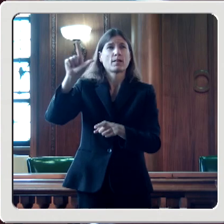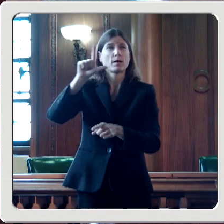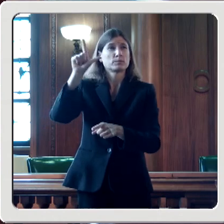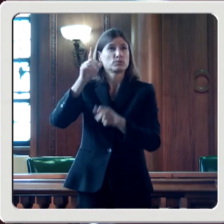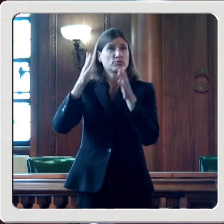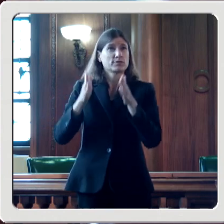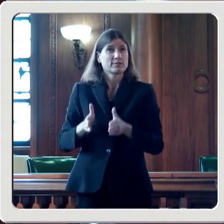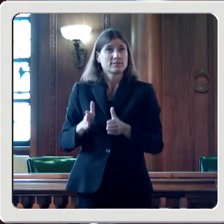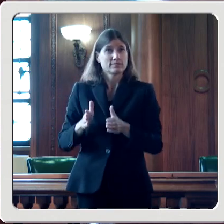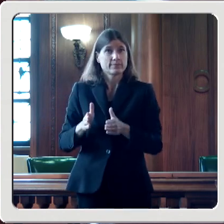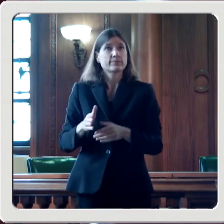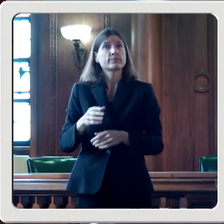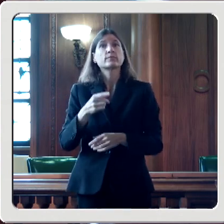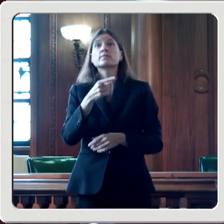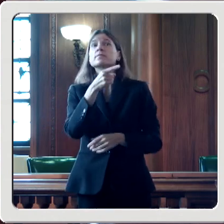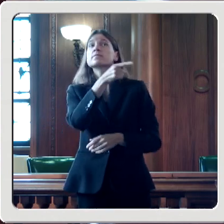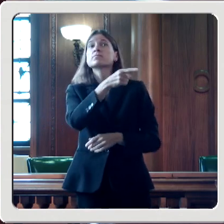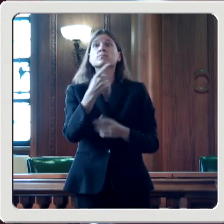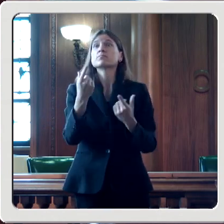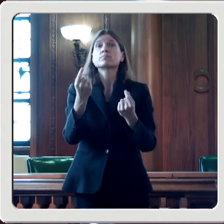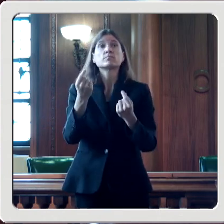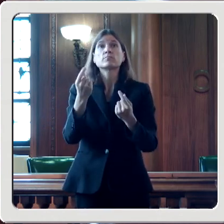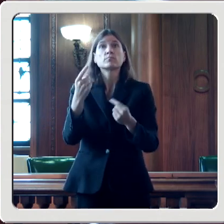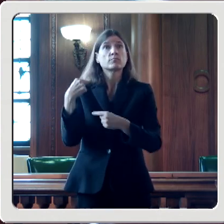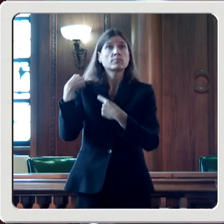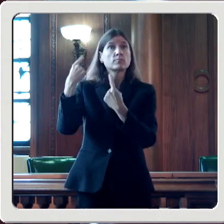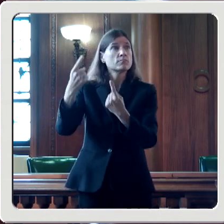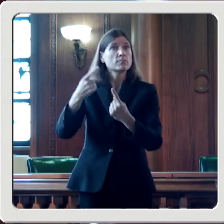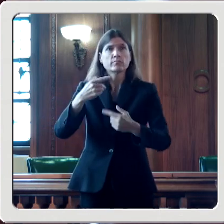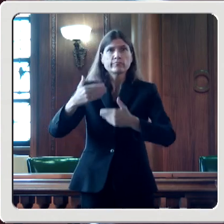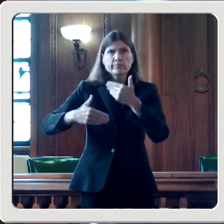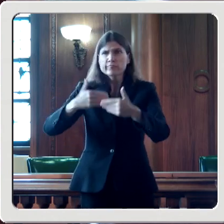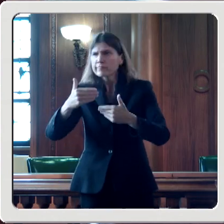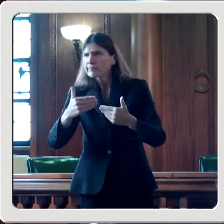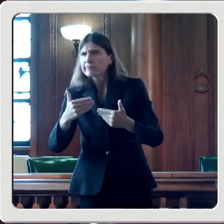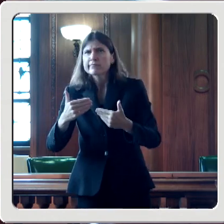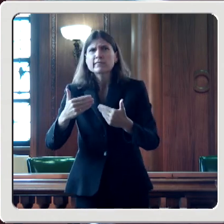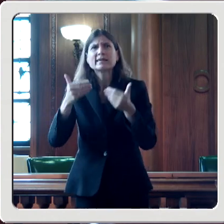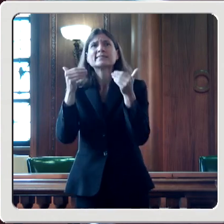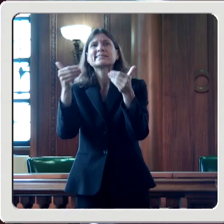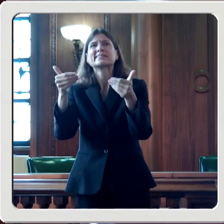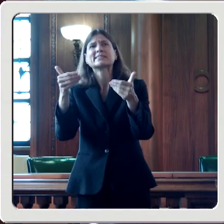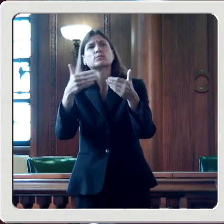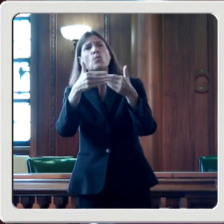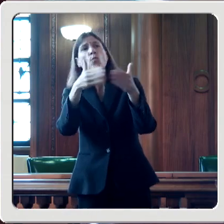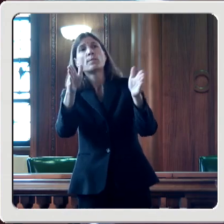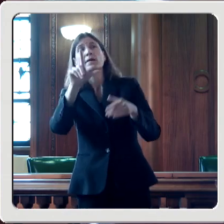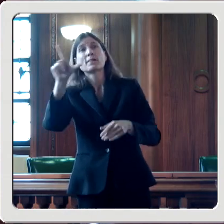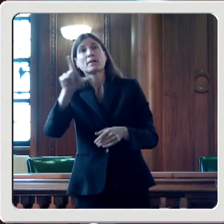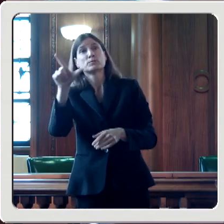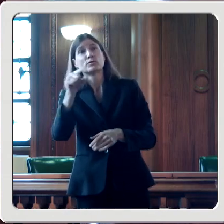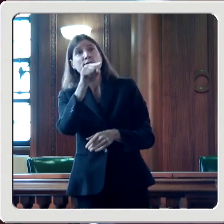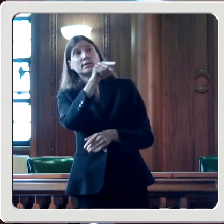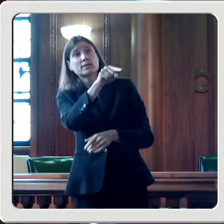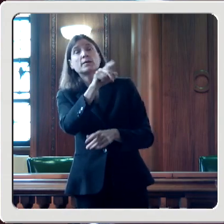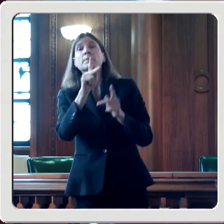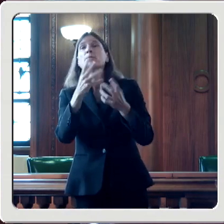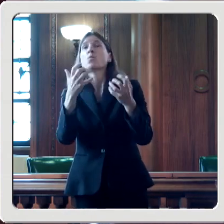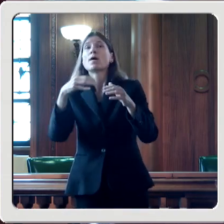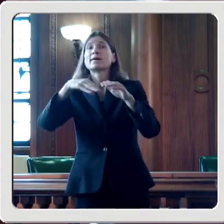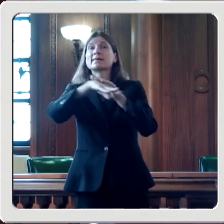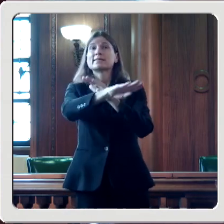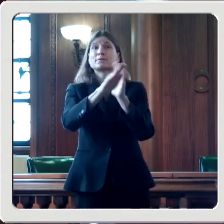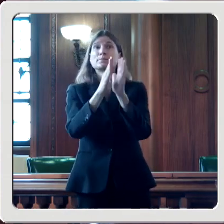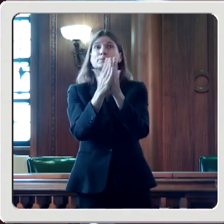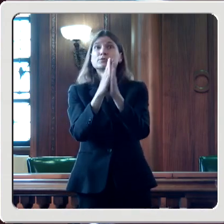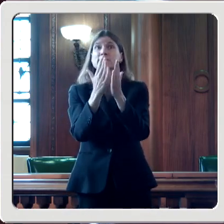2,500 curbside appointments have been done since we reopened for outside appointments. 15,000 items